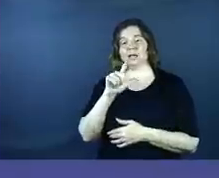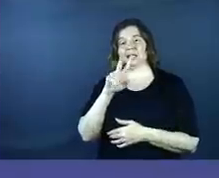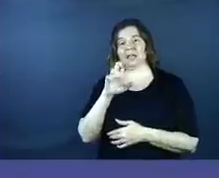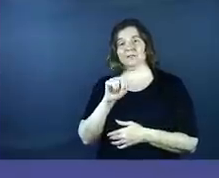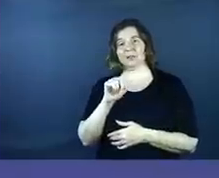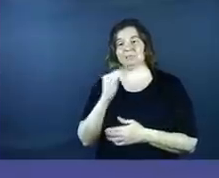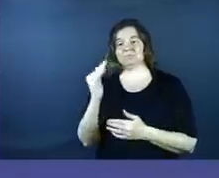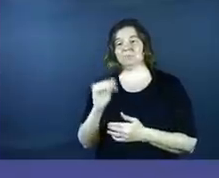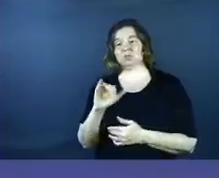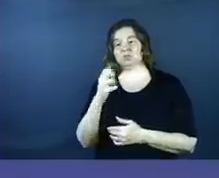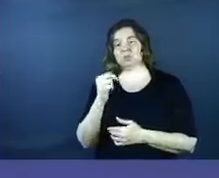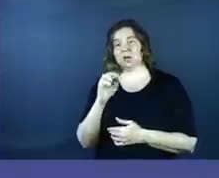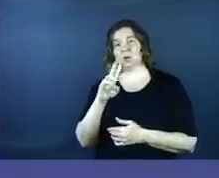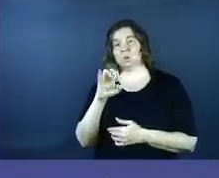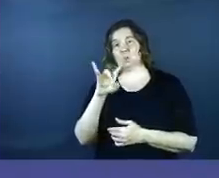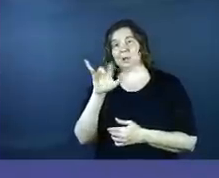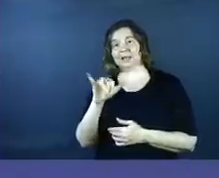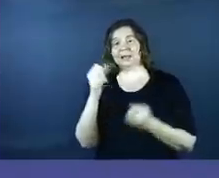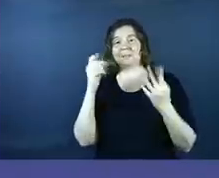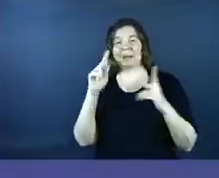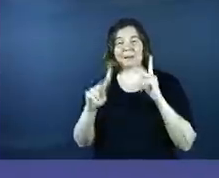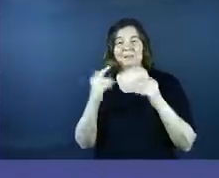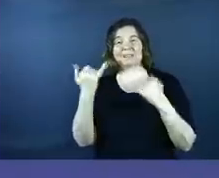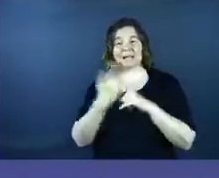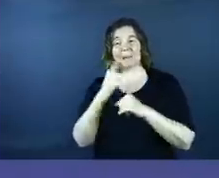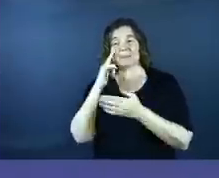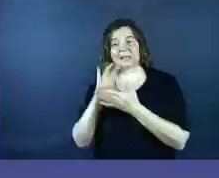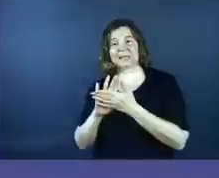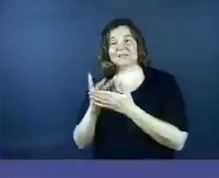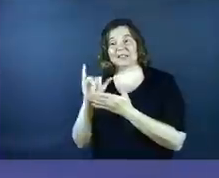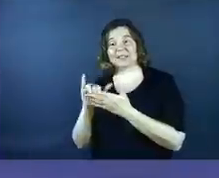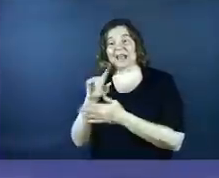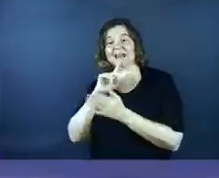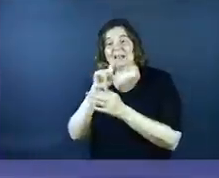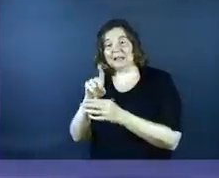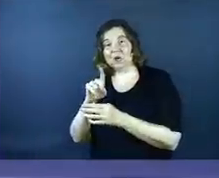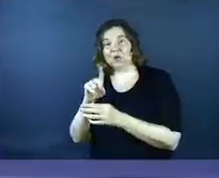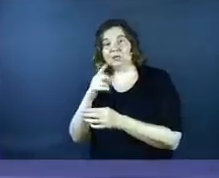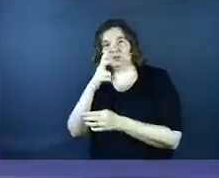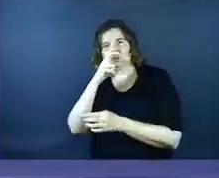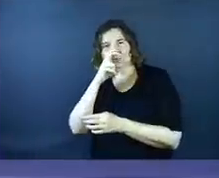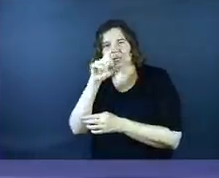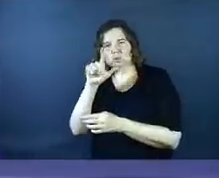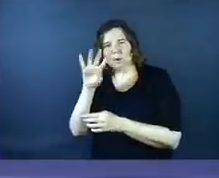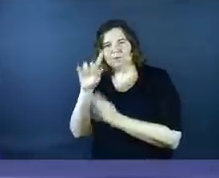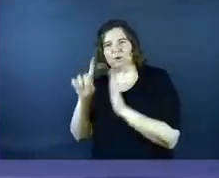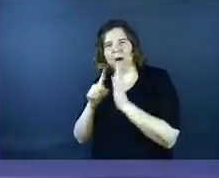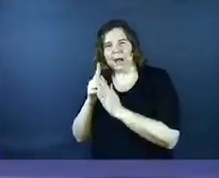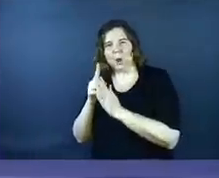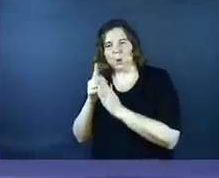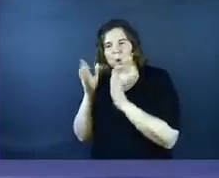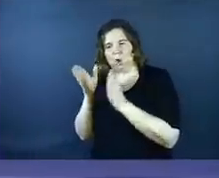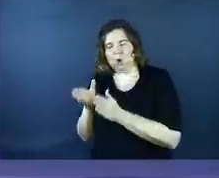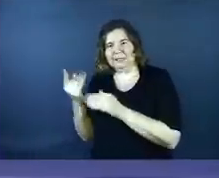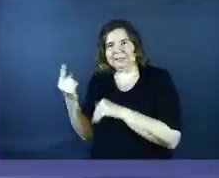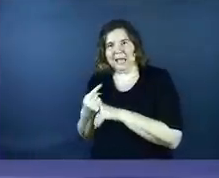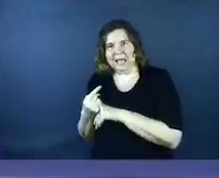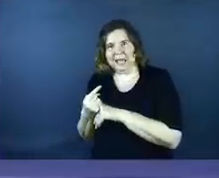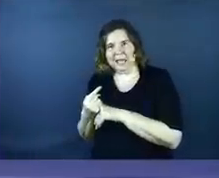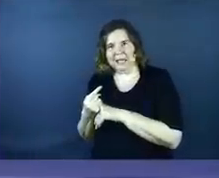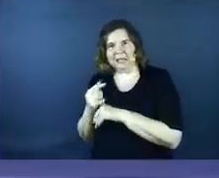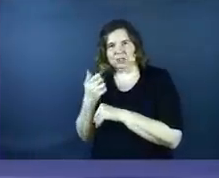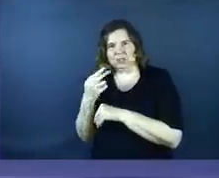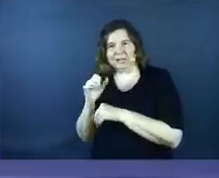many other scholars and pastors, even today, believe in that literal reading 24-hour Yom day